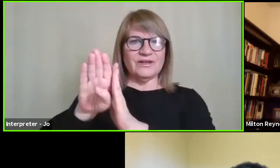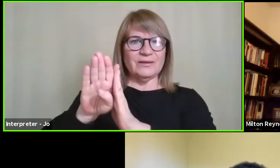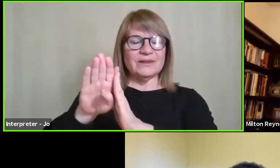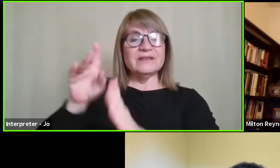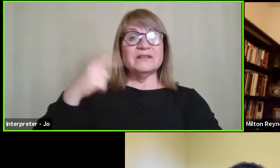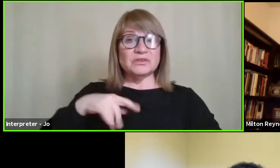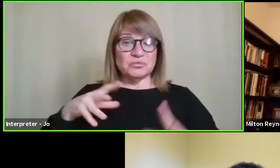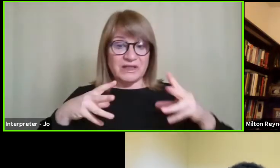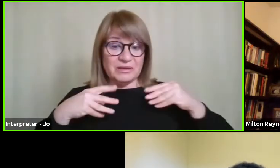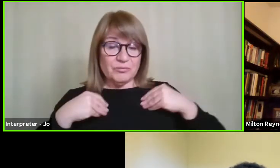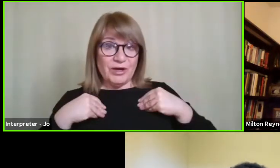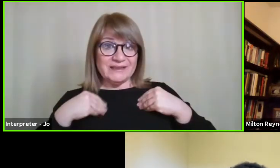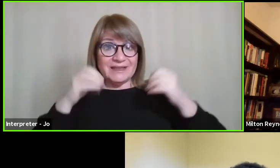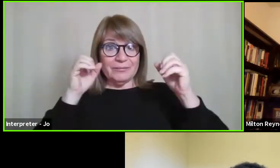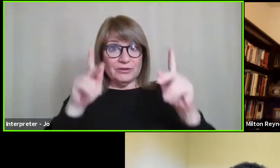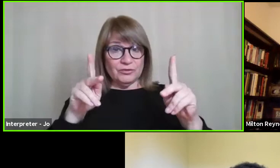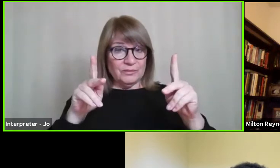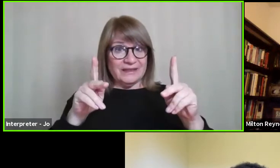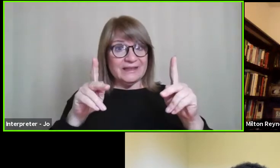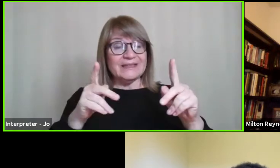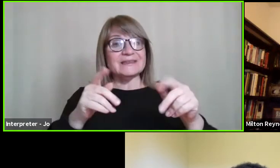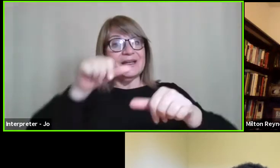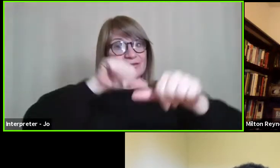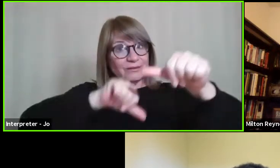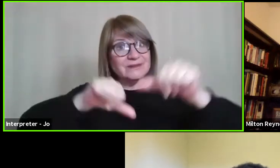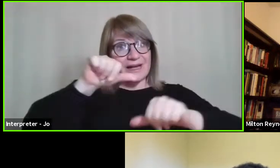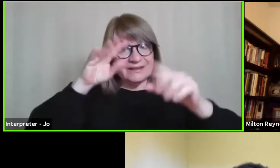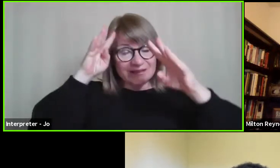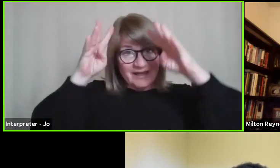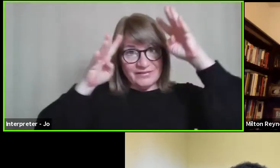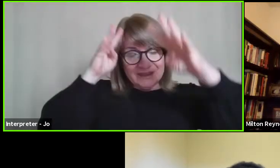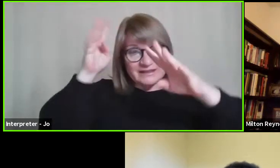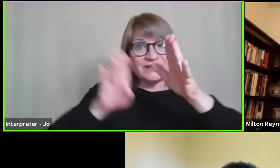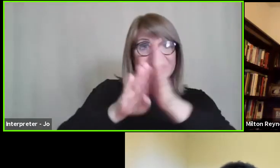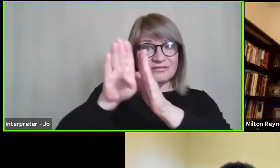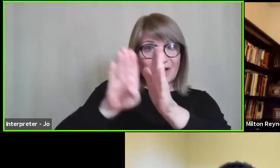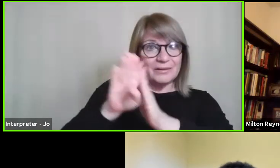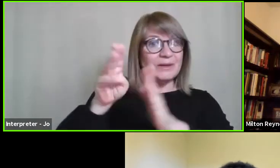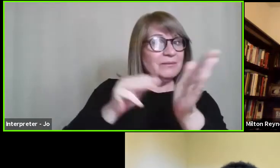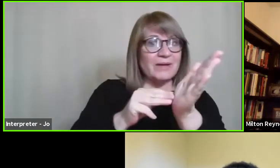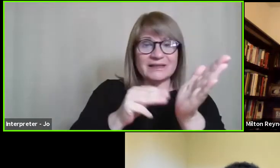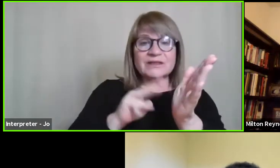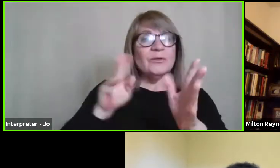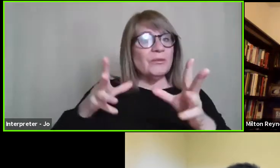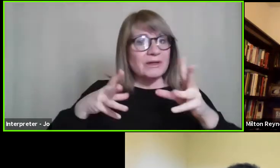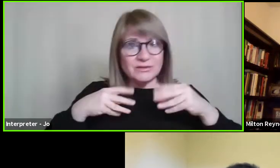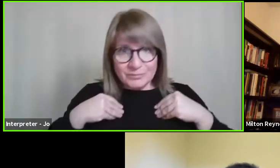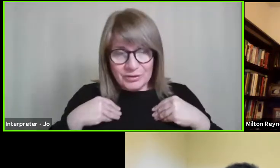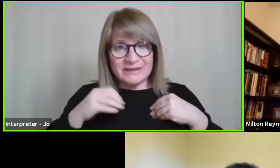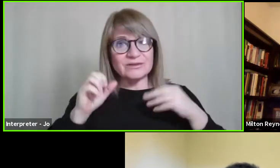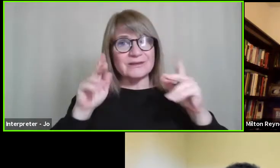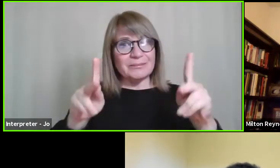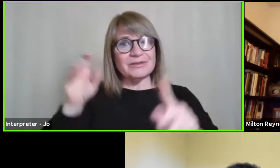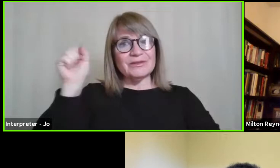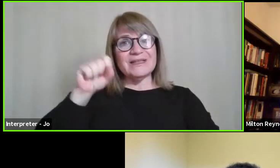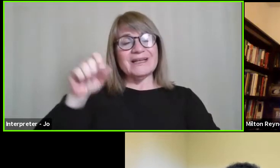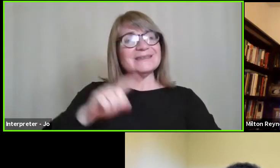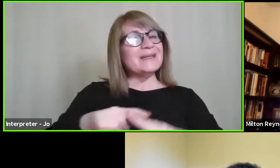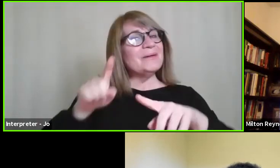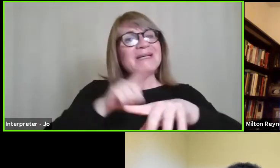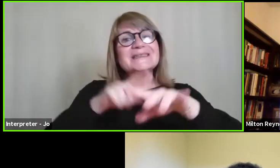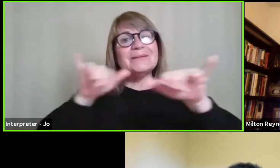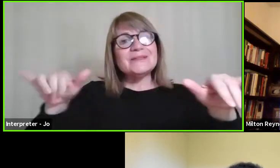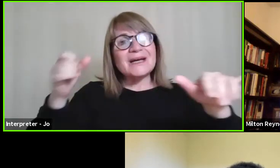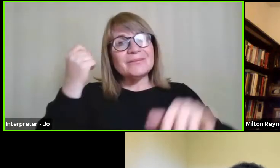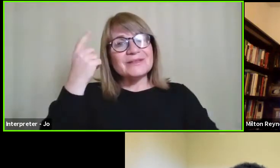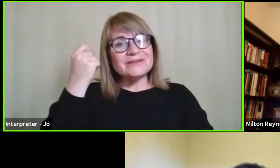opportunities that come from scientific innovation and innovation and developments in medicine we want to embrace those opportunities while at the same time being